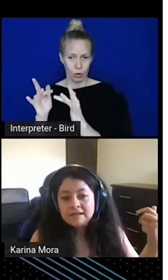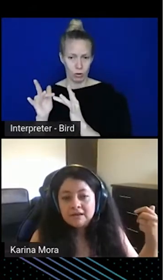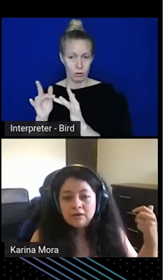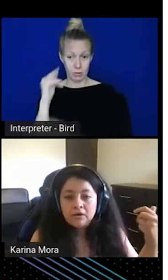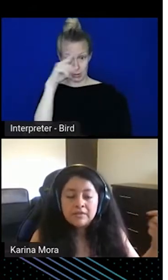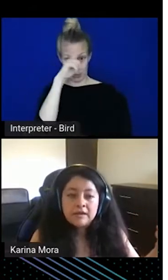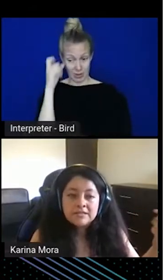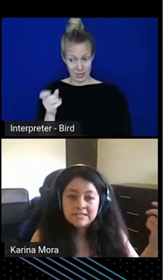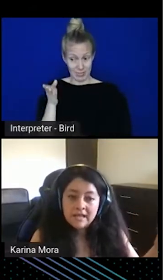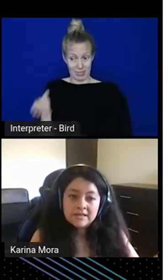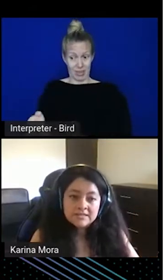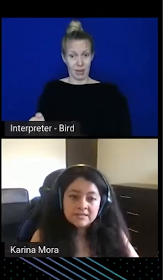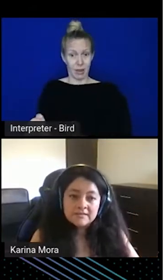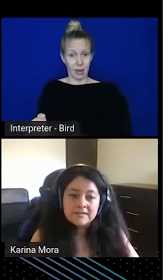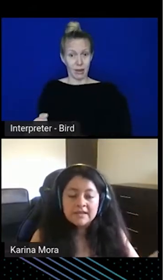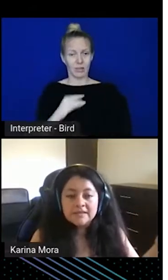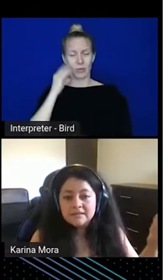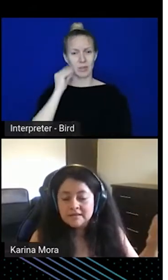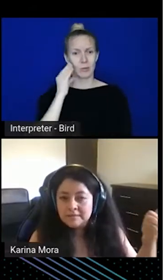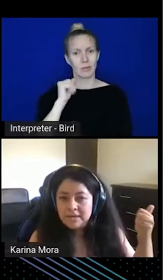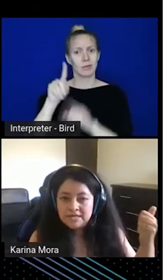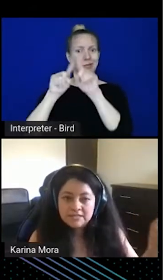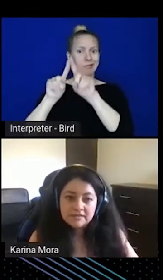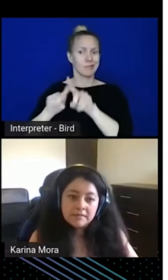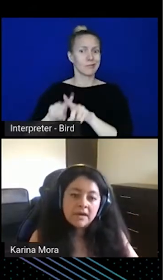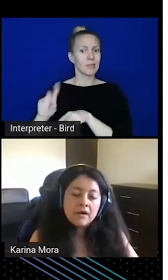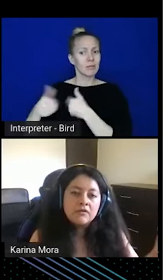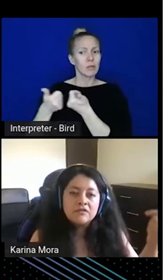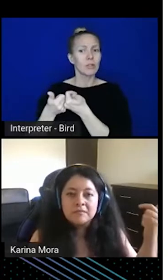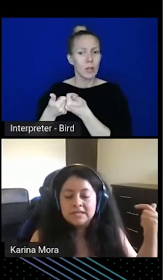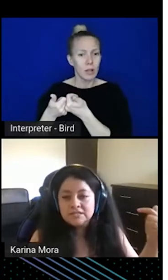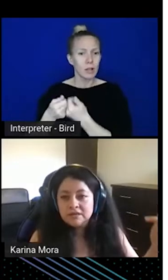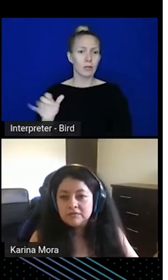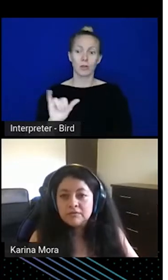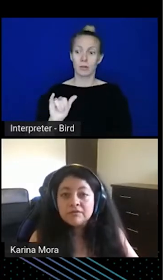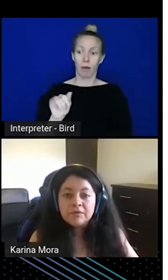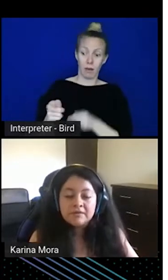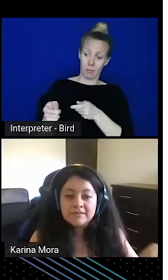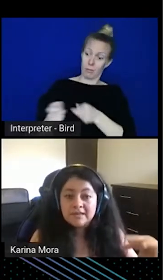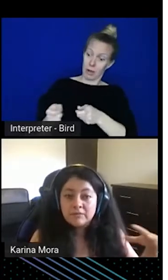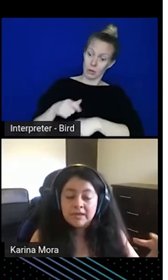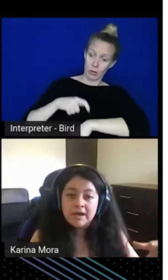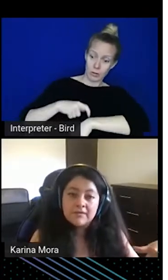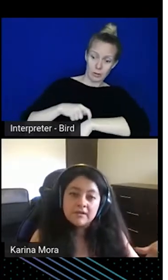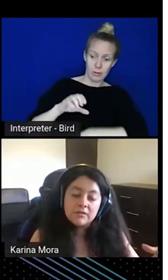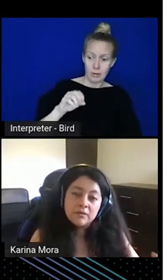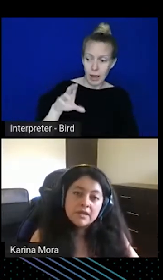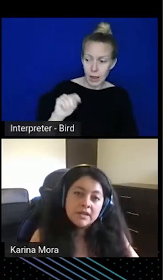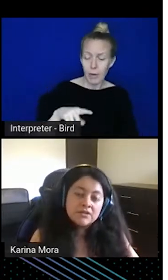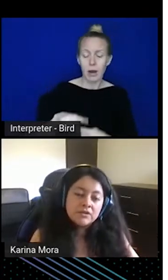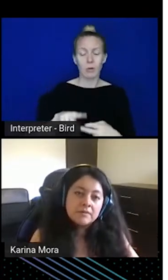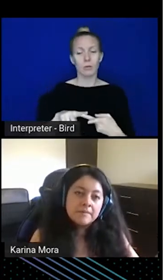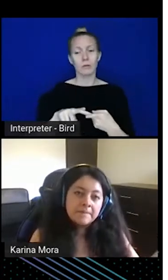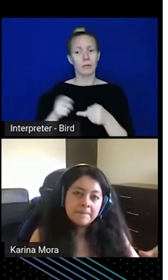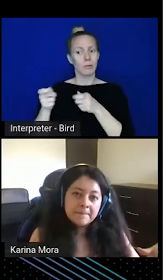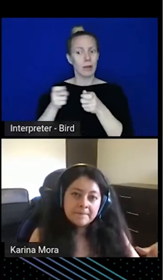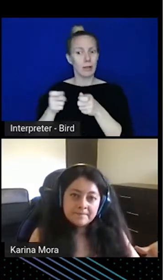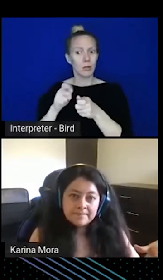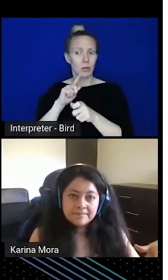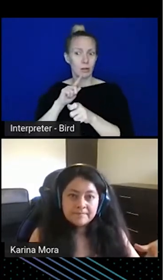face other challenges like managing timeouts, managing error responses that we have in the communication.